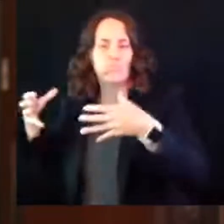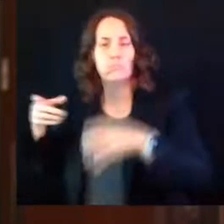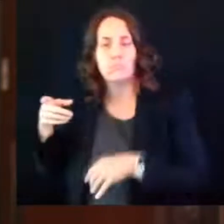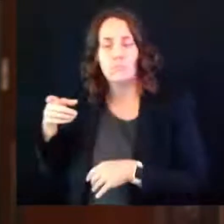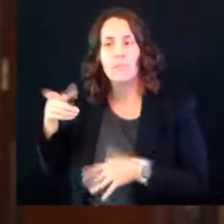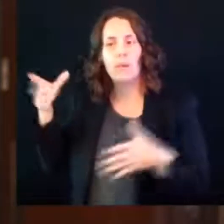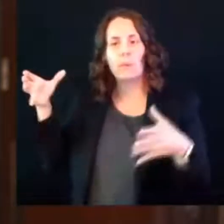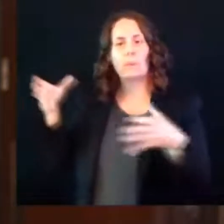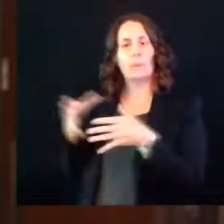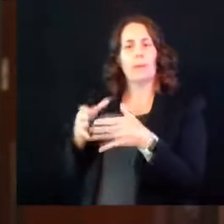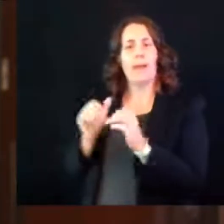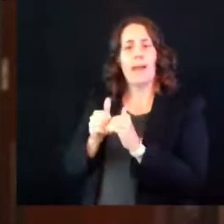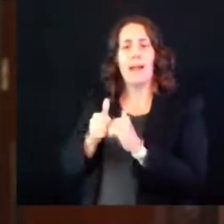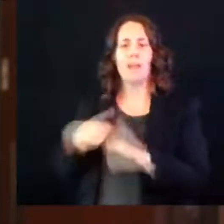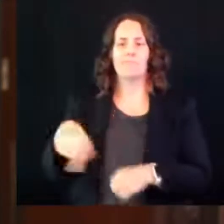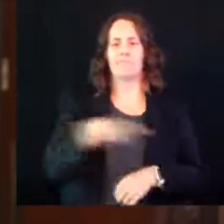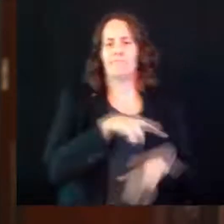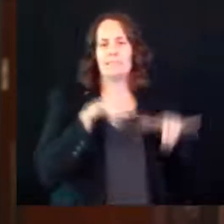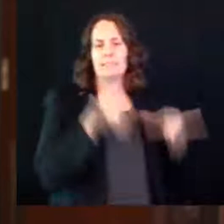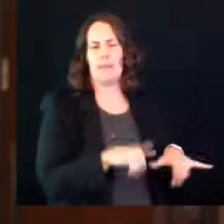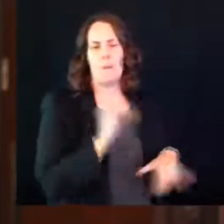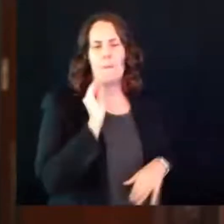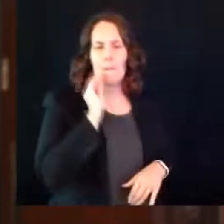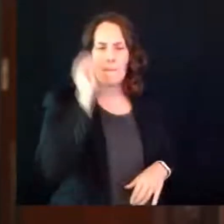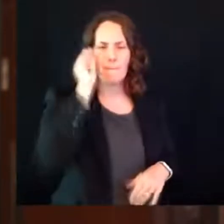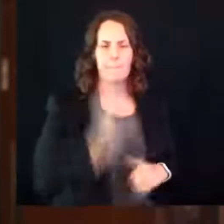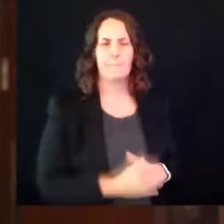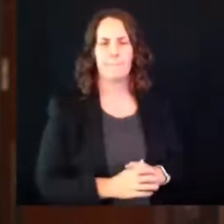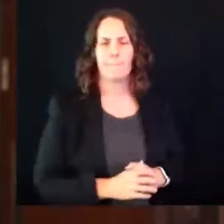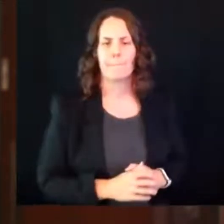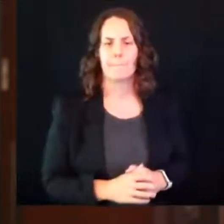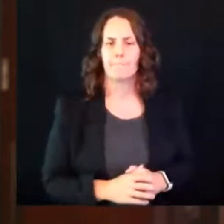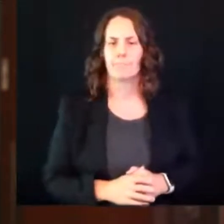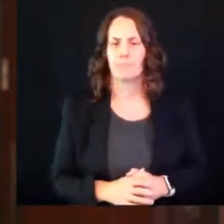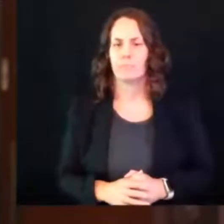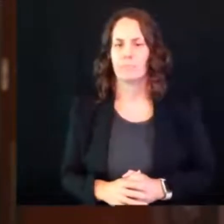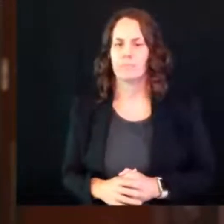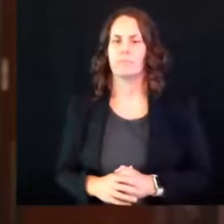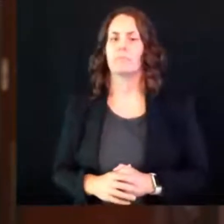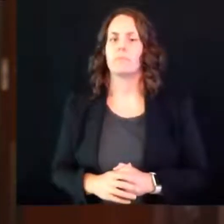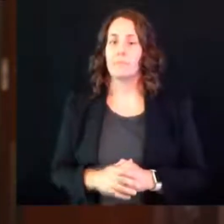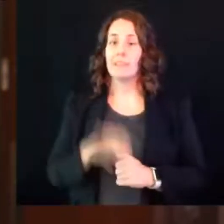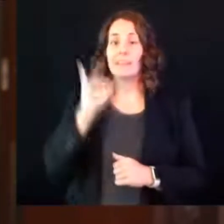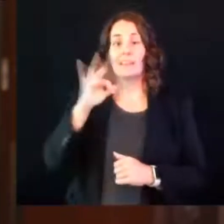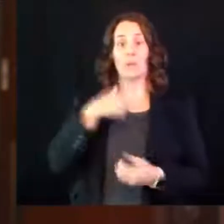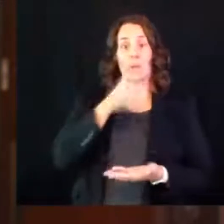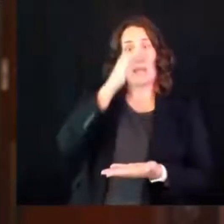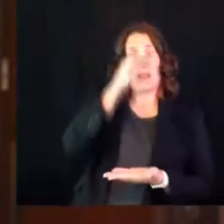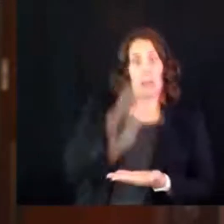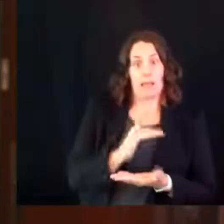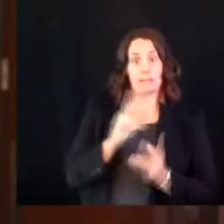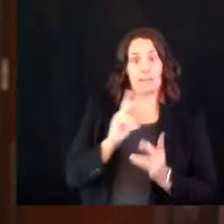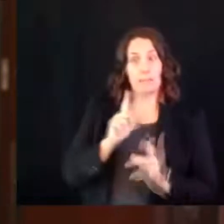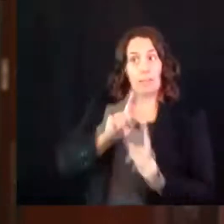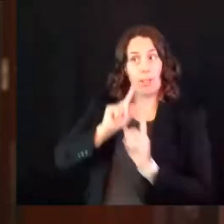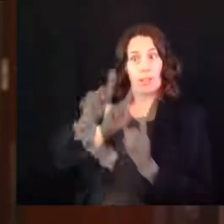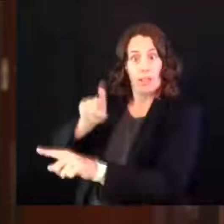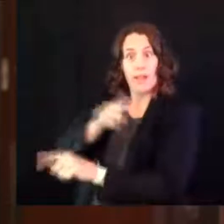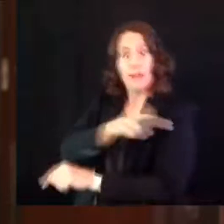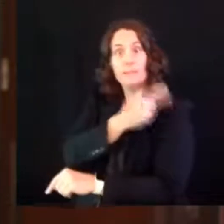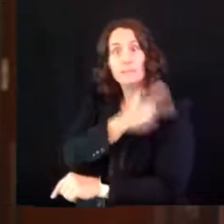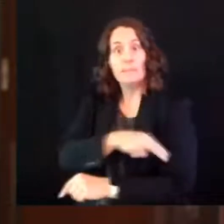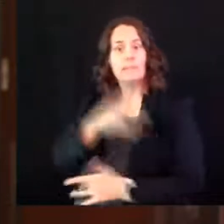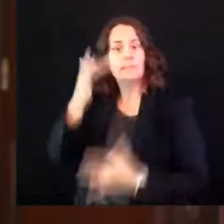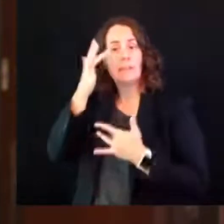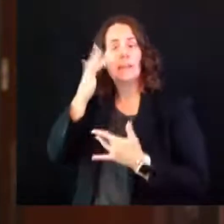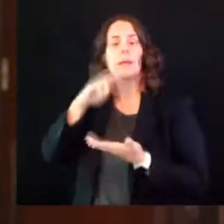number of hospitalizations, but it also protects our frontline healthcare workers, keeping them healthy and safe, so that they can